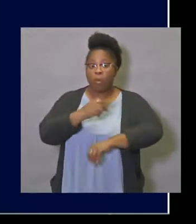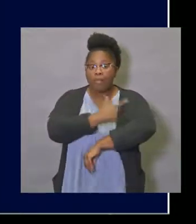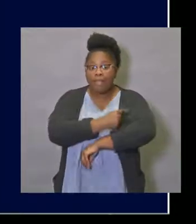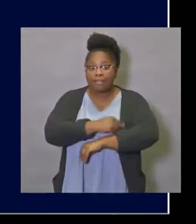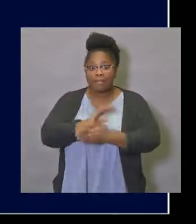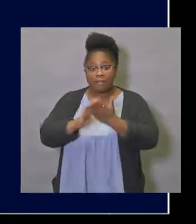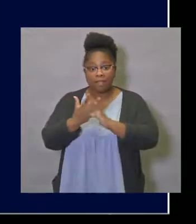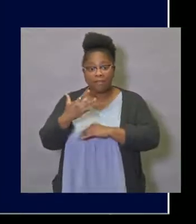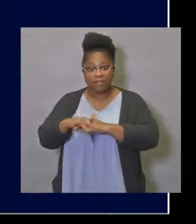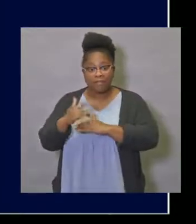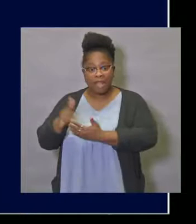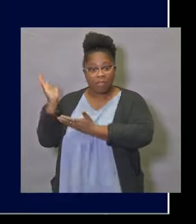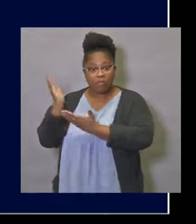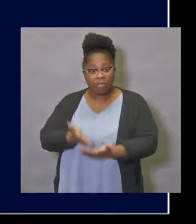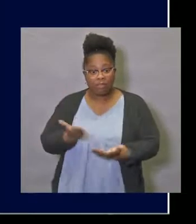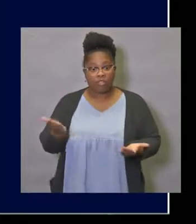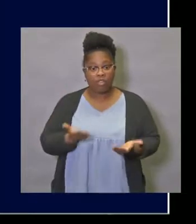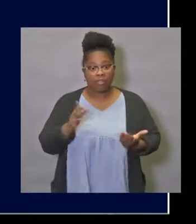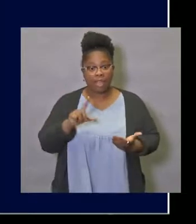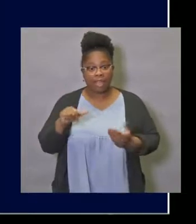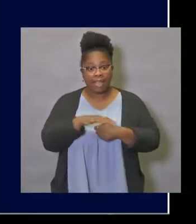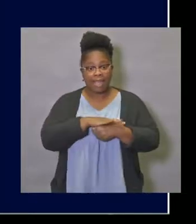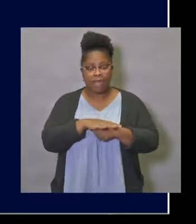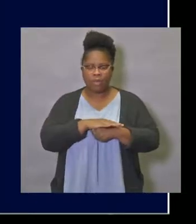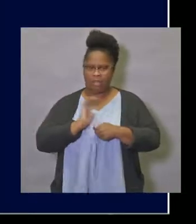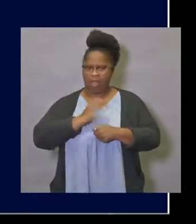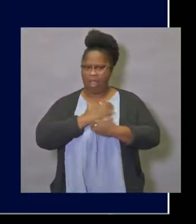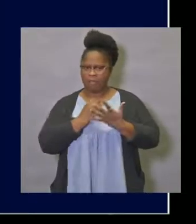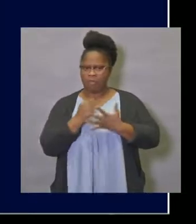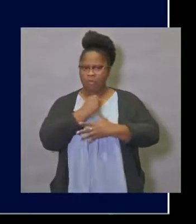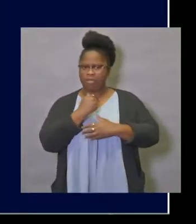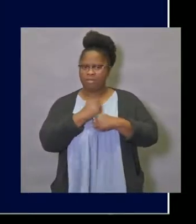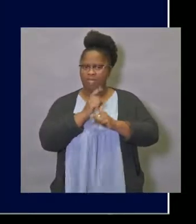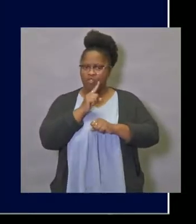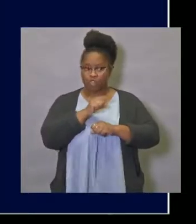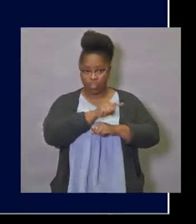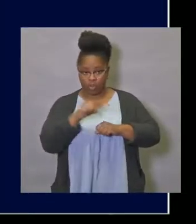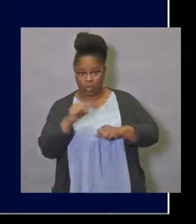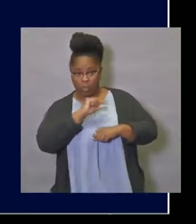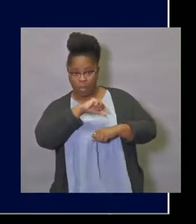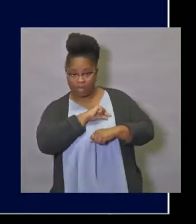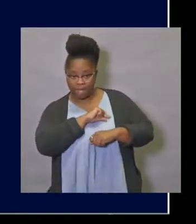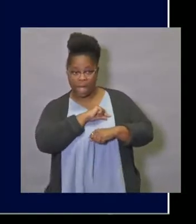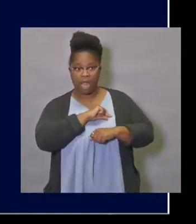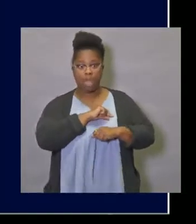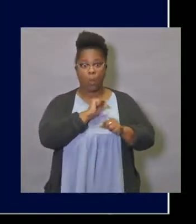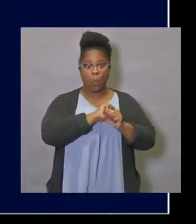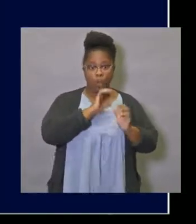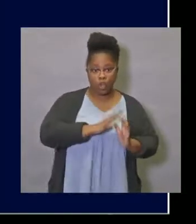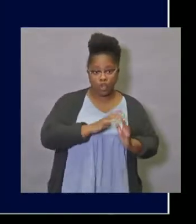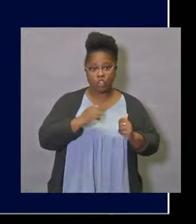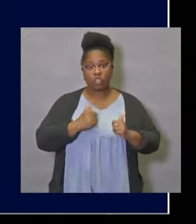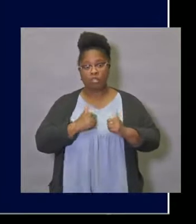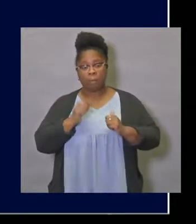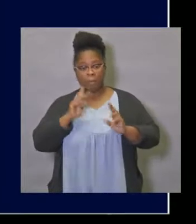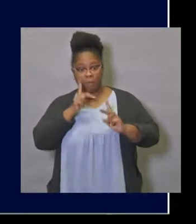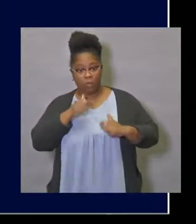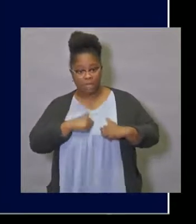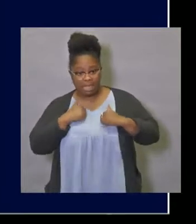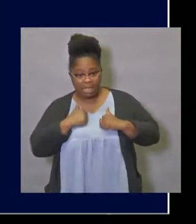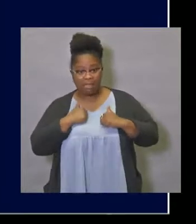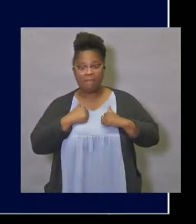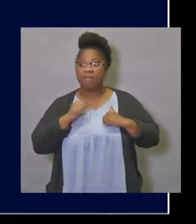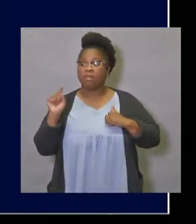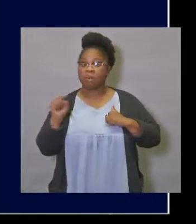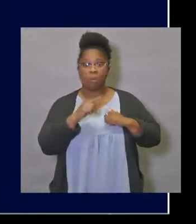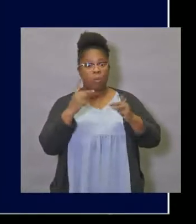County, our priority is to ensure that eligible residents and workers in the hardest hit communities have much easier access